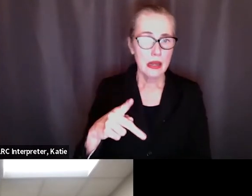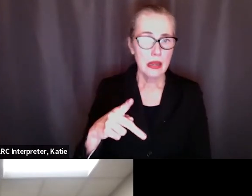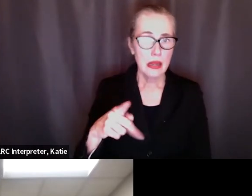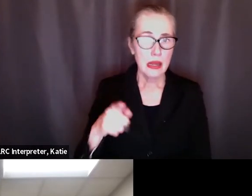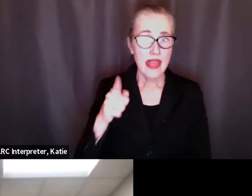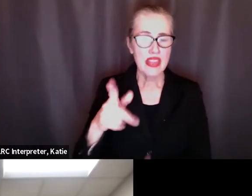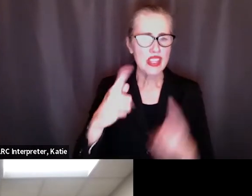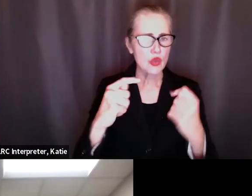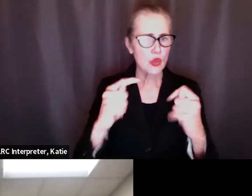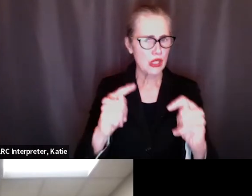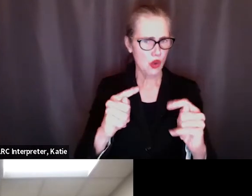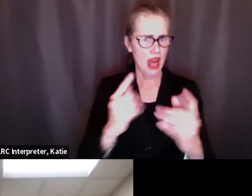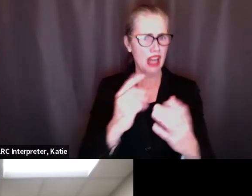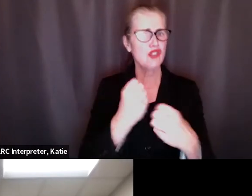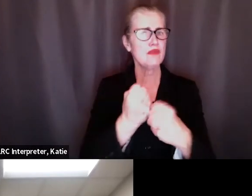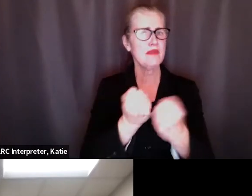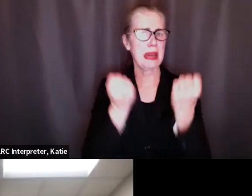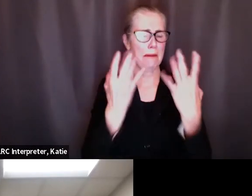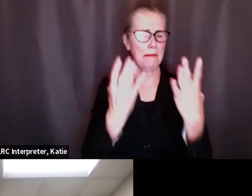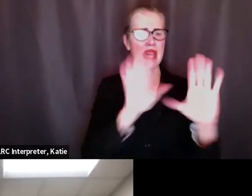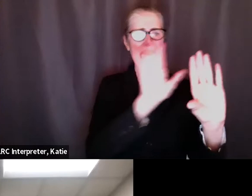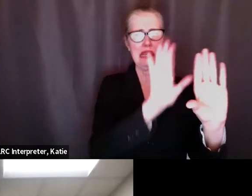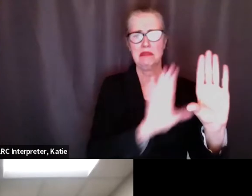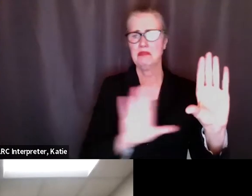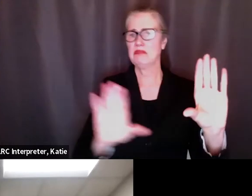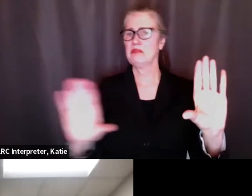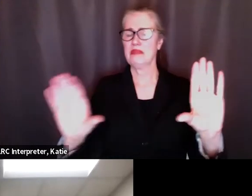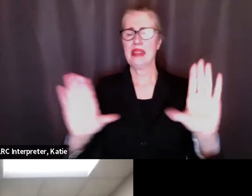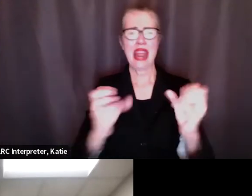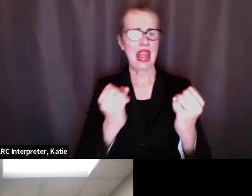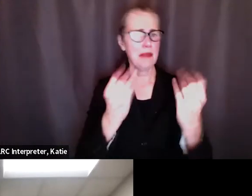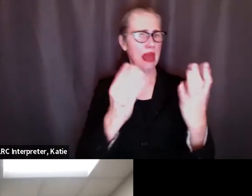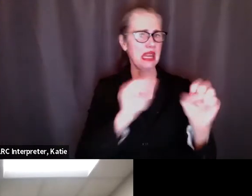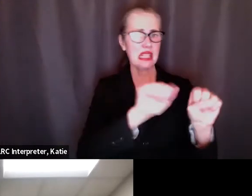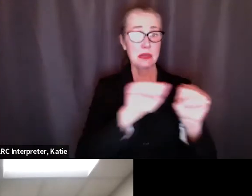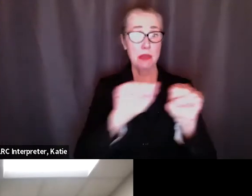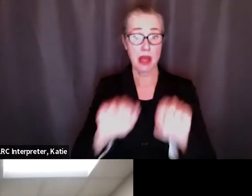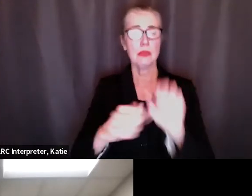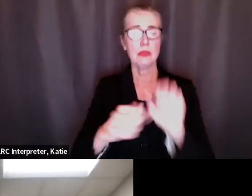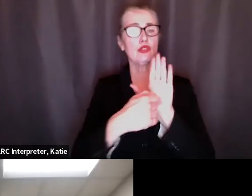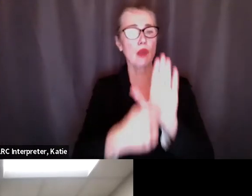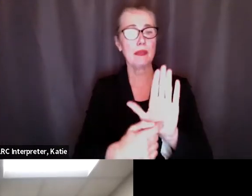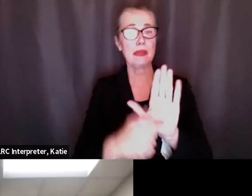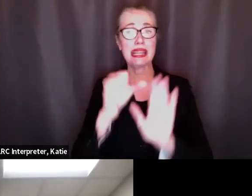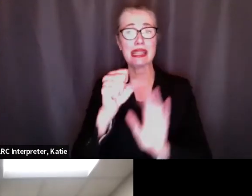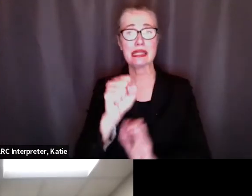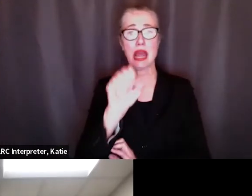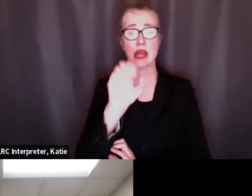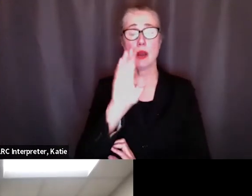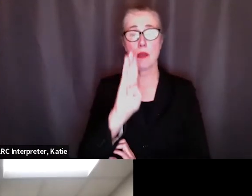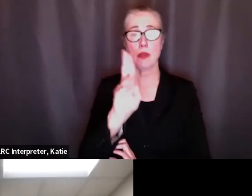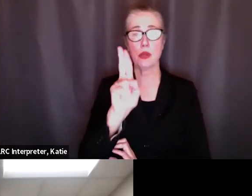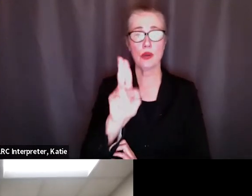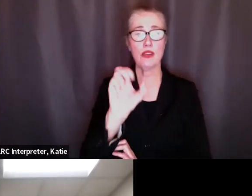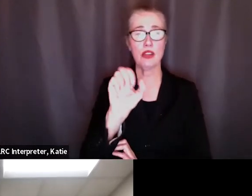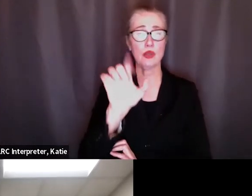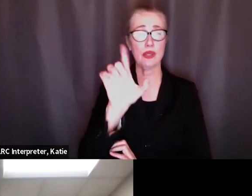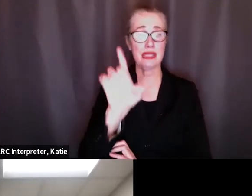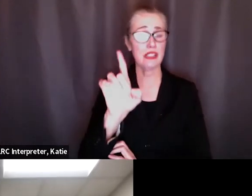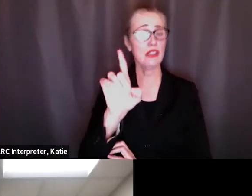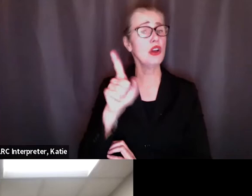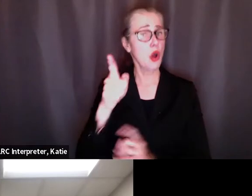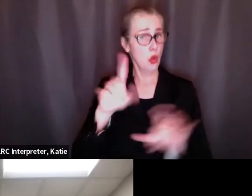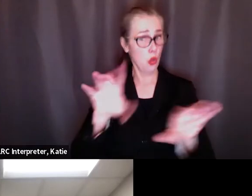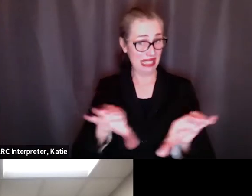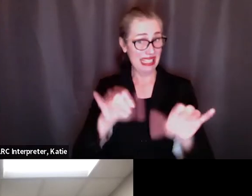we could to have representation within santa barbara unified and that was achieved here however if you do look